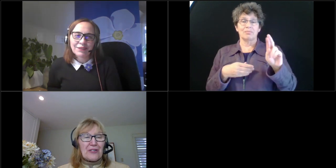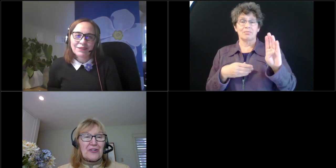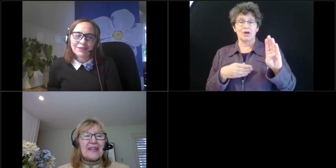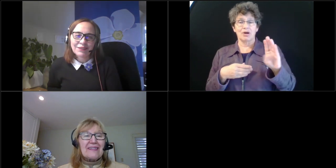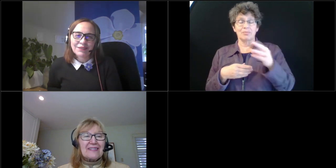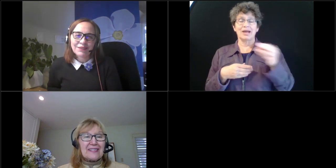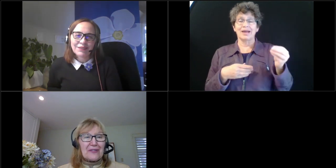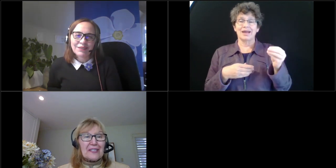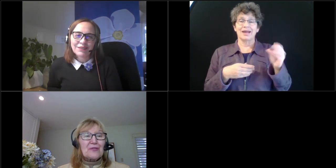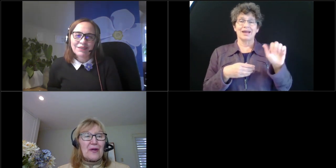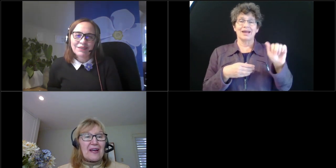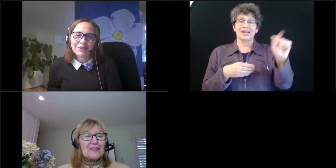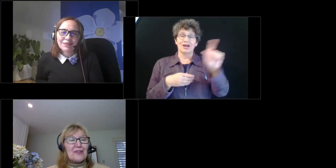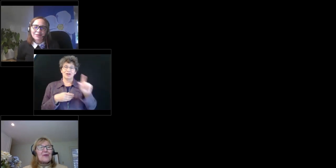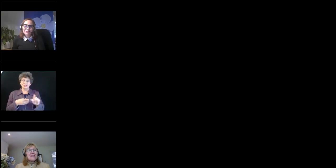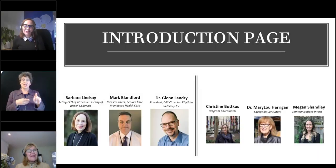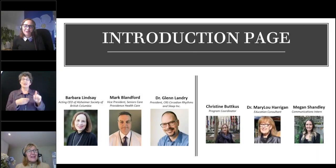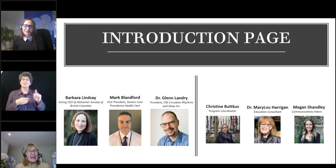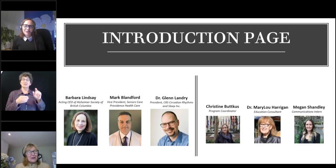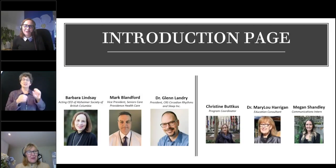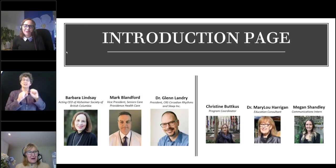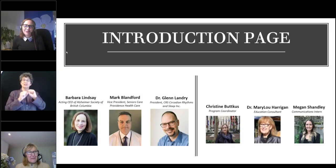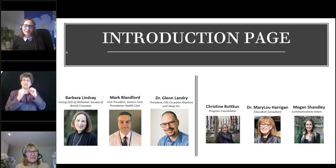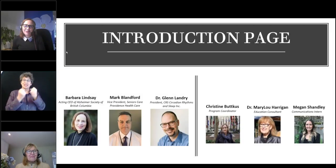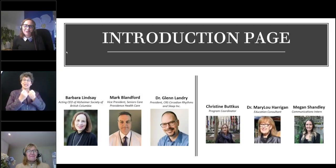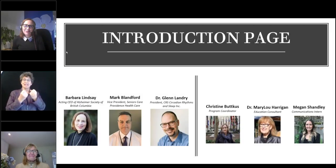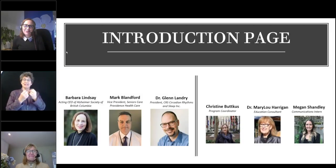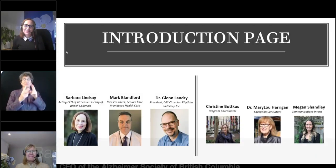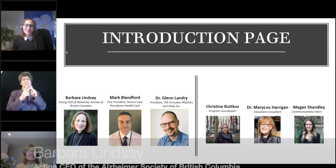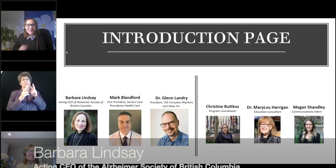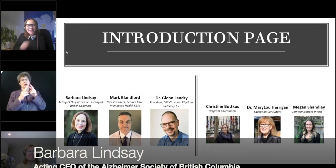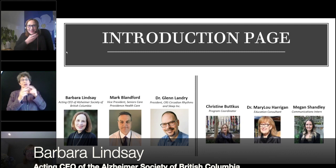a partner in this series with us. So thank you, Barb.